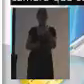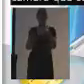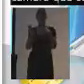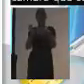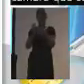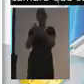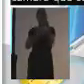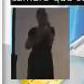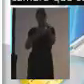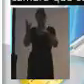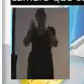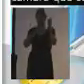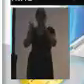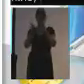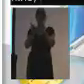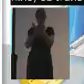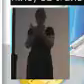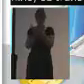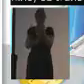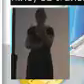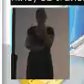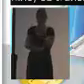that records the face of the child,